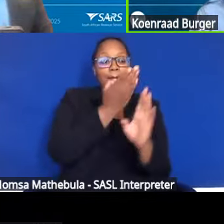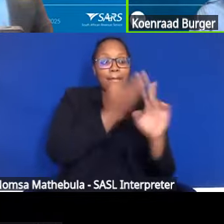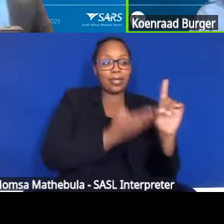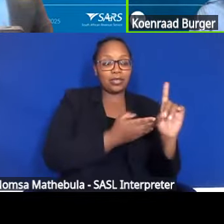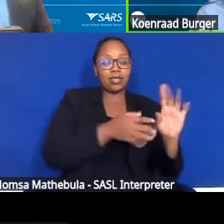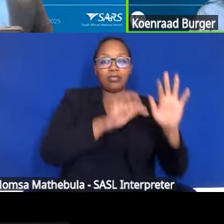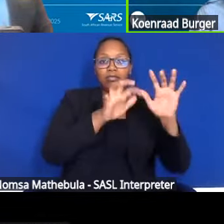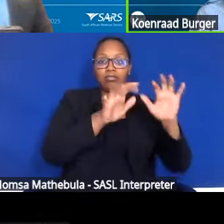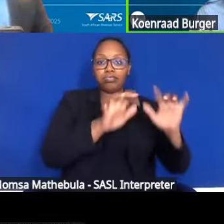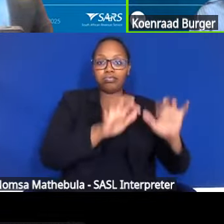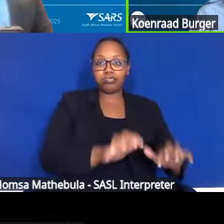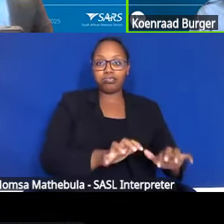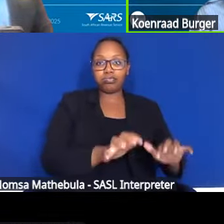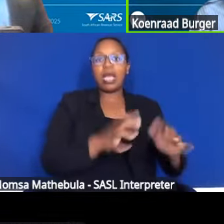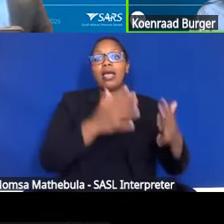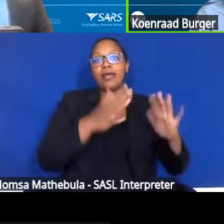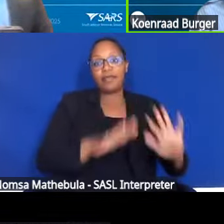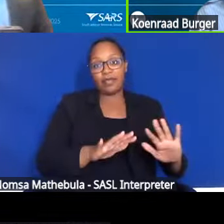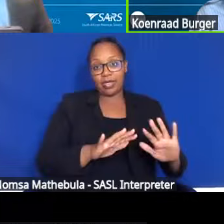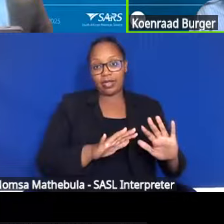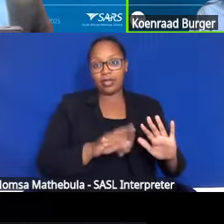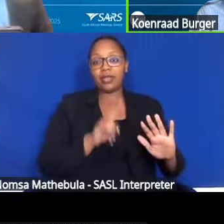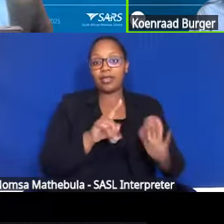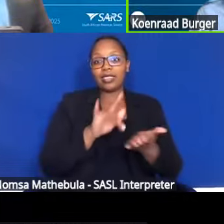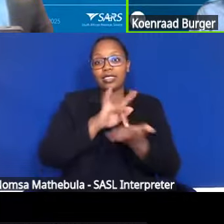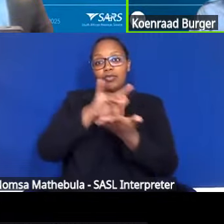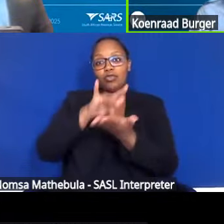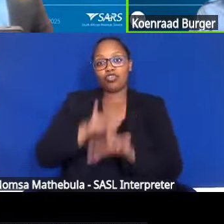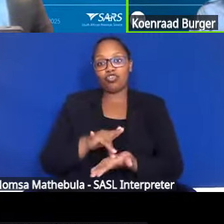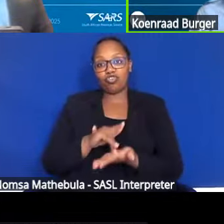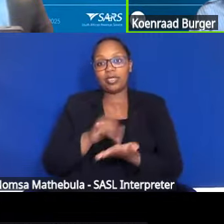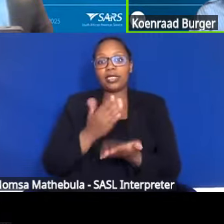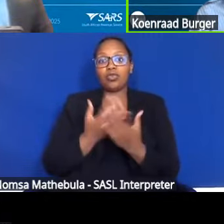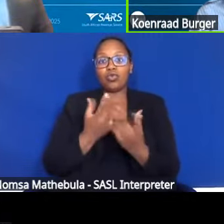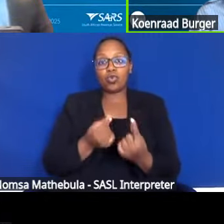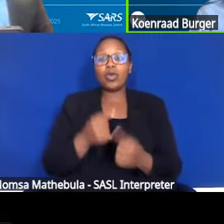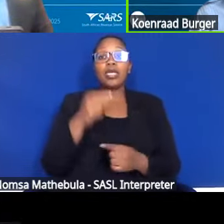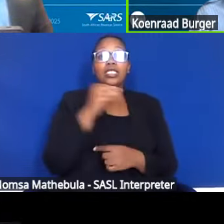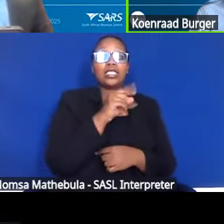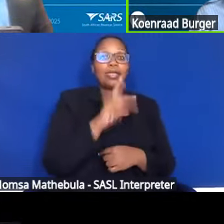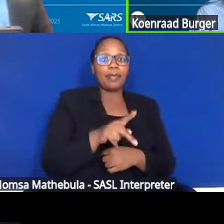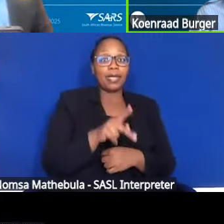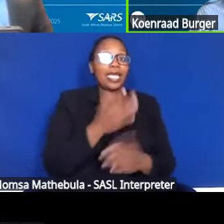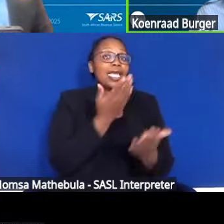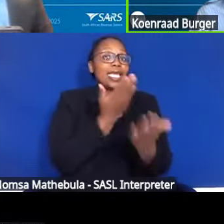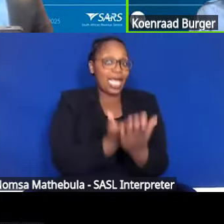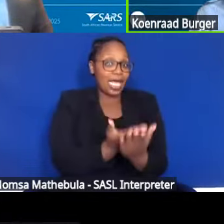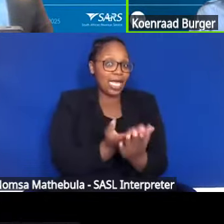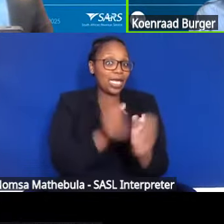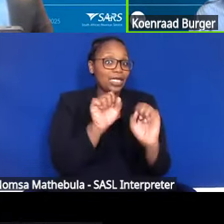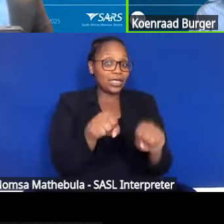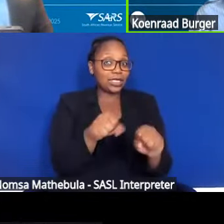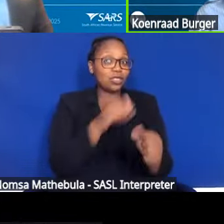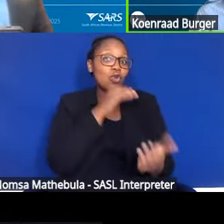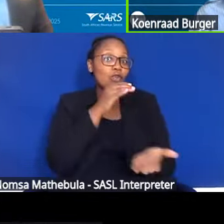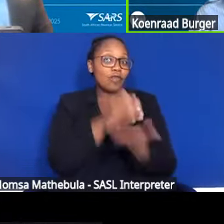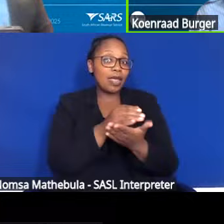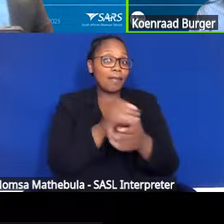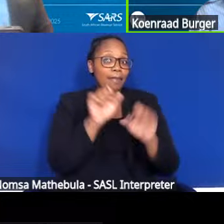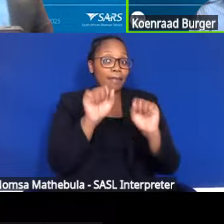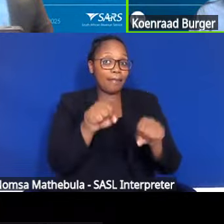So that is the position. The GP can, but then there must be a report.